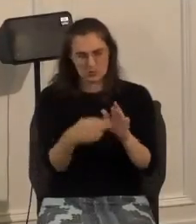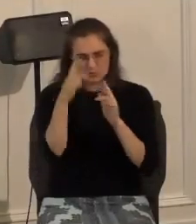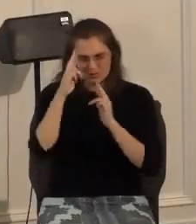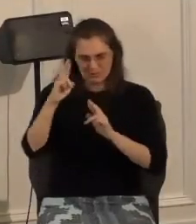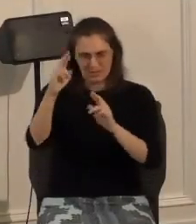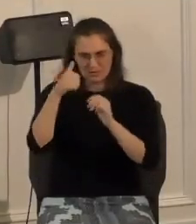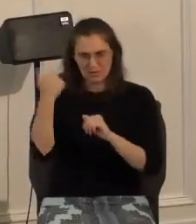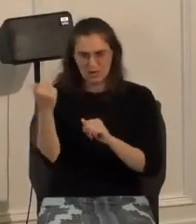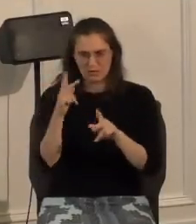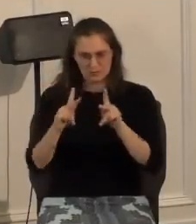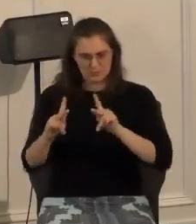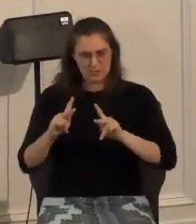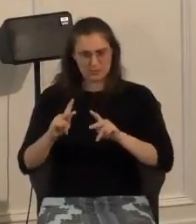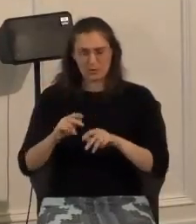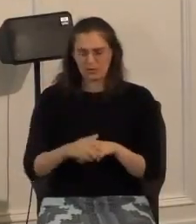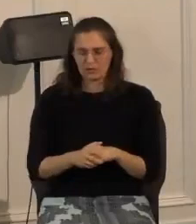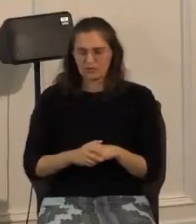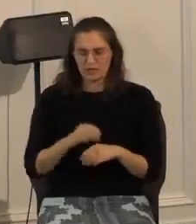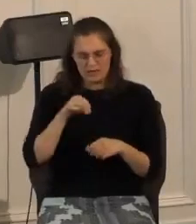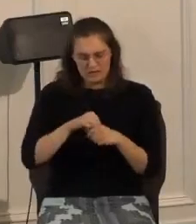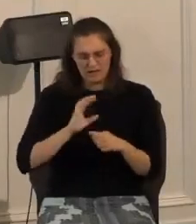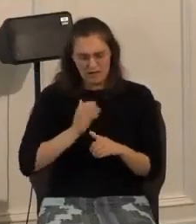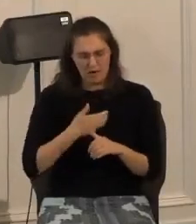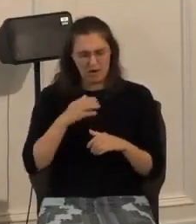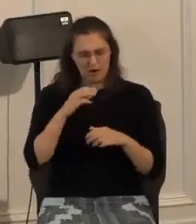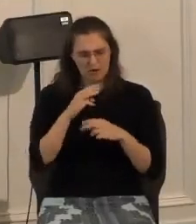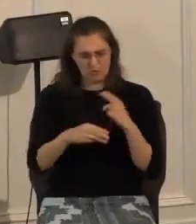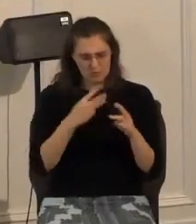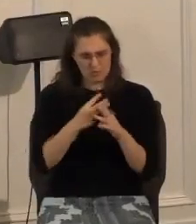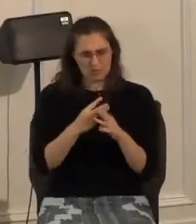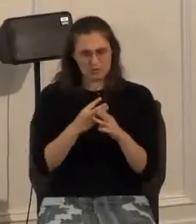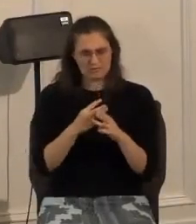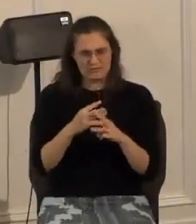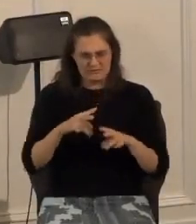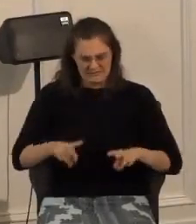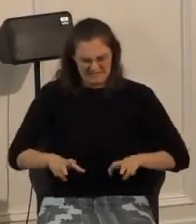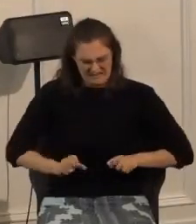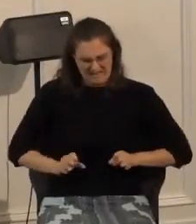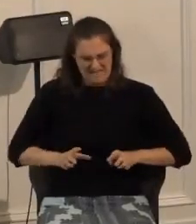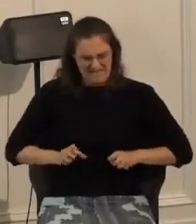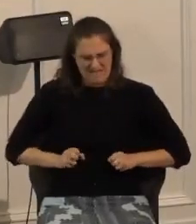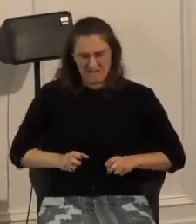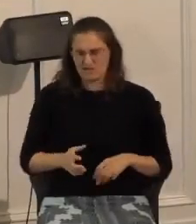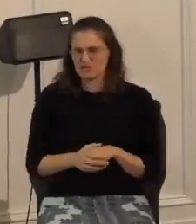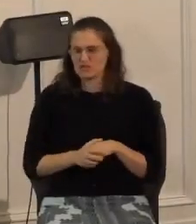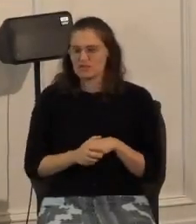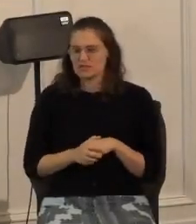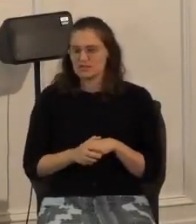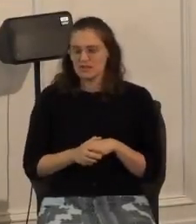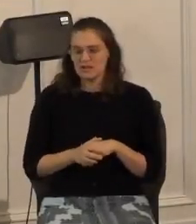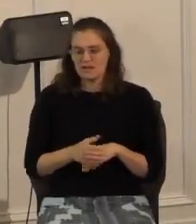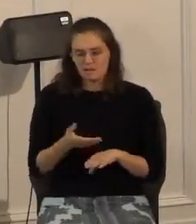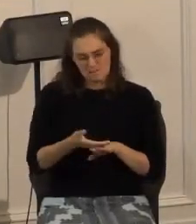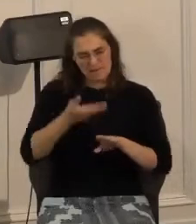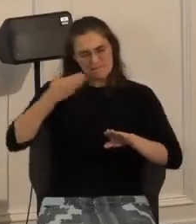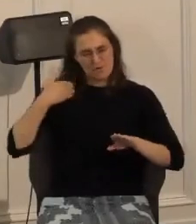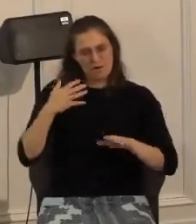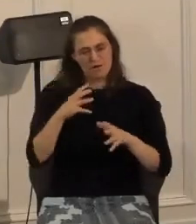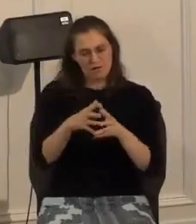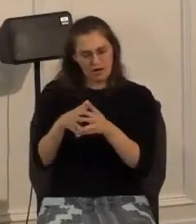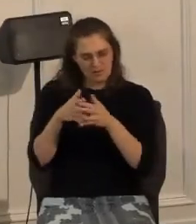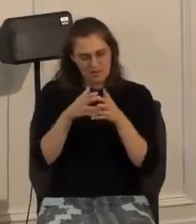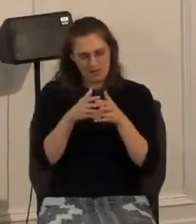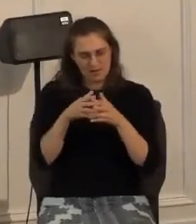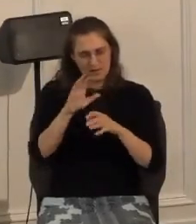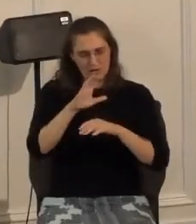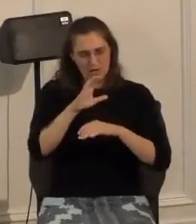people. You know, we live in a world that is very selfish, and it's something that used to be very much a part of American culture,